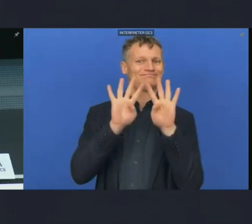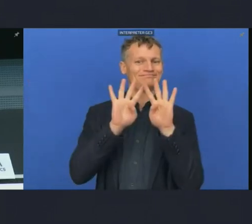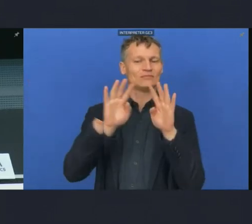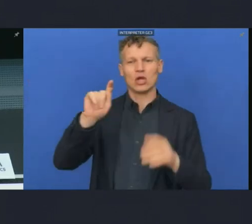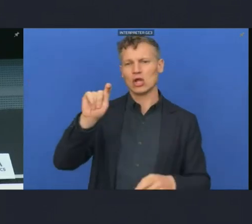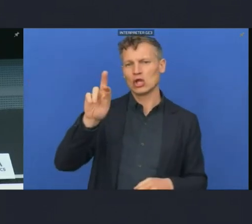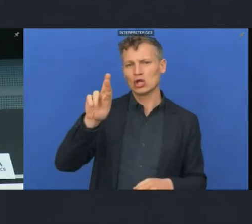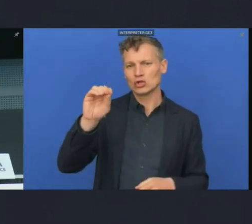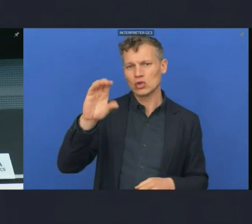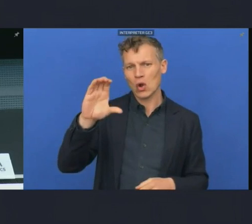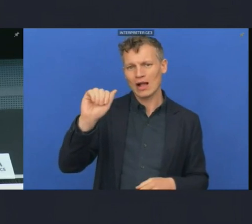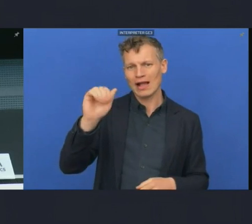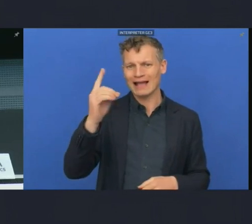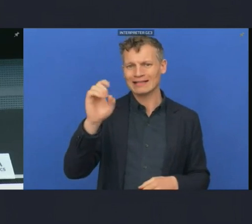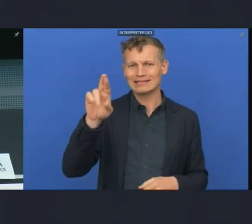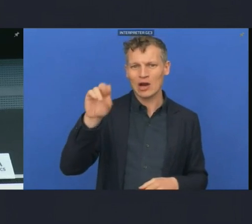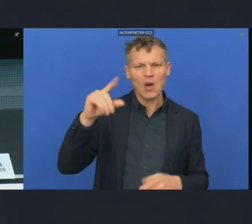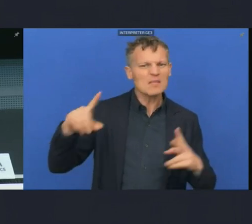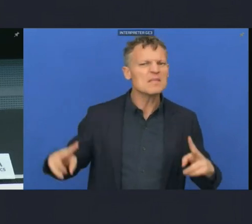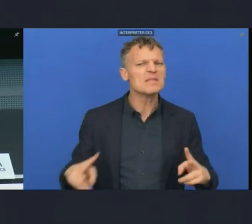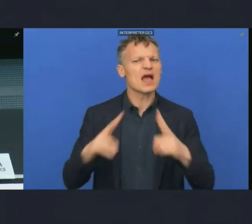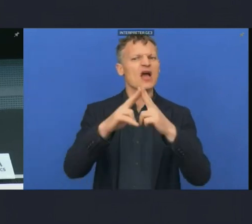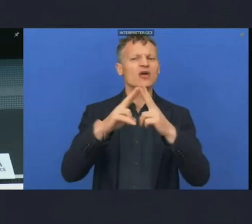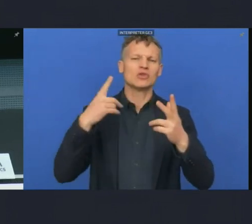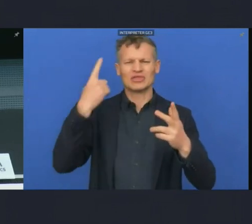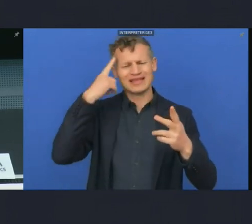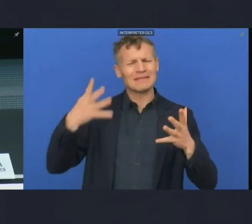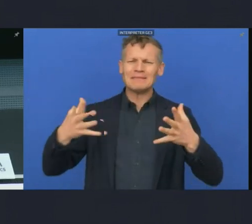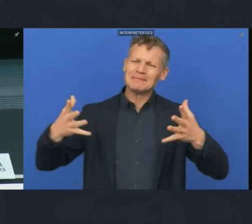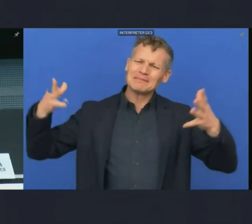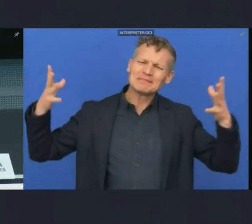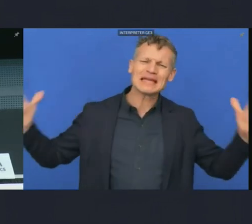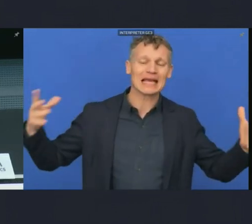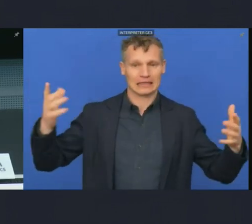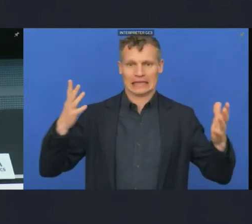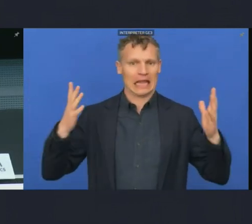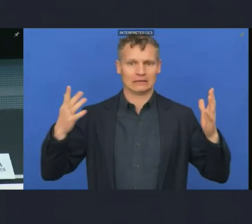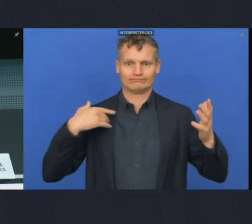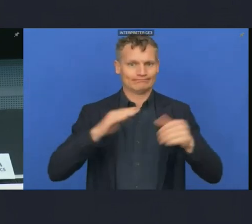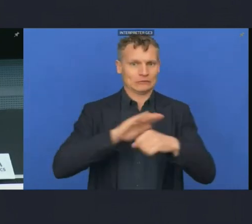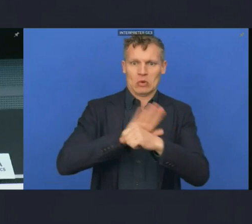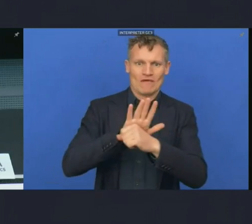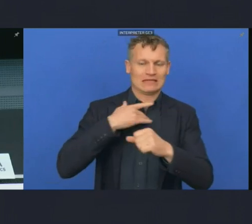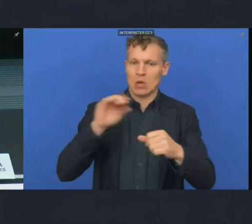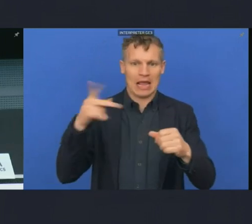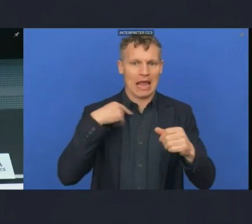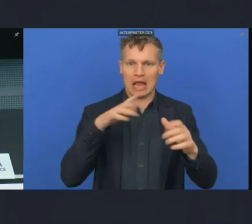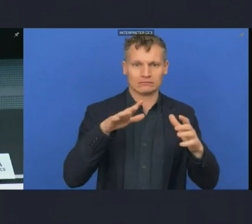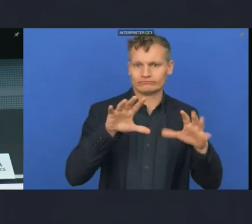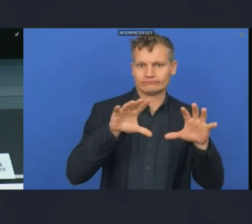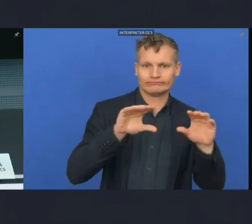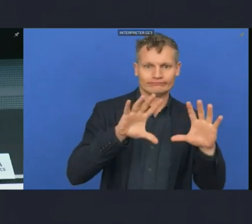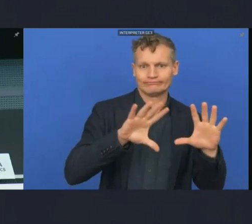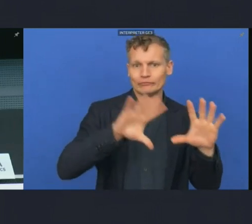And so we downsized the event to put it much more secure and to be agreed. And at the